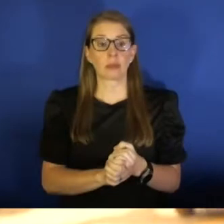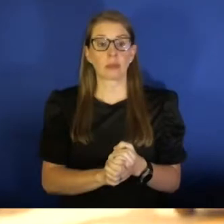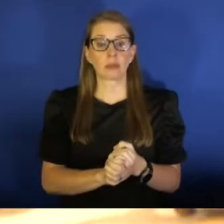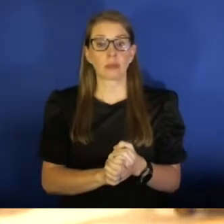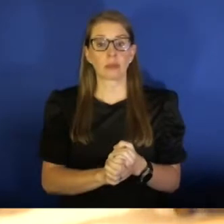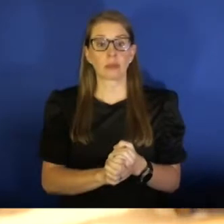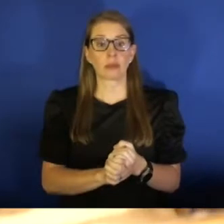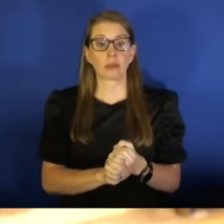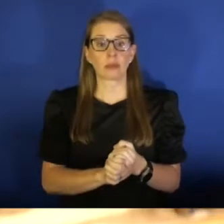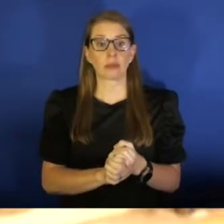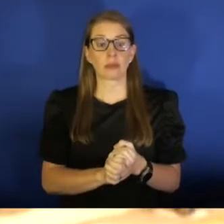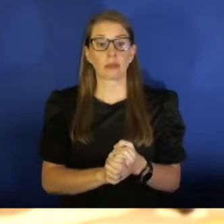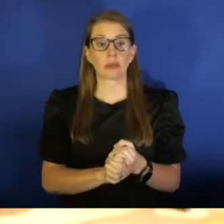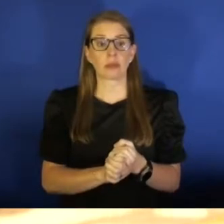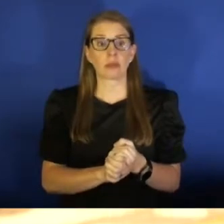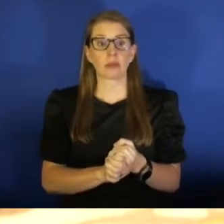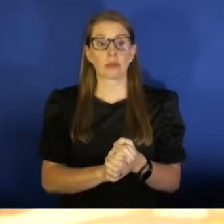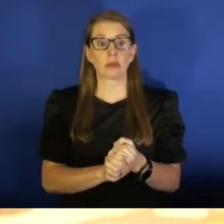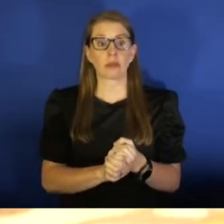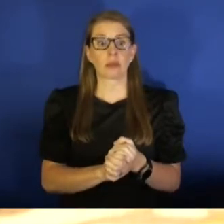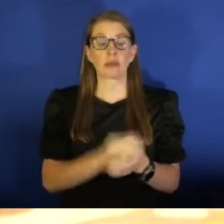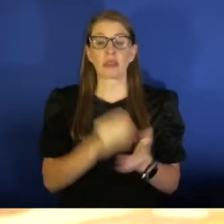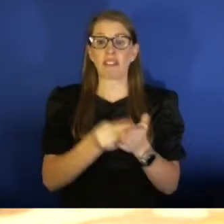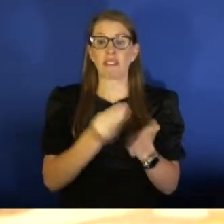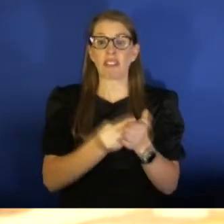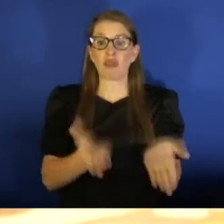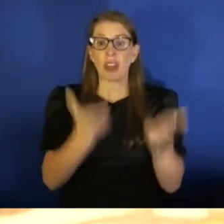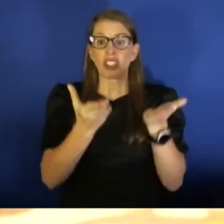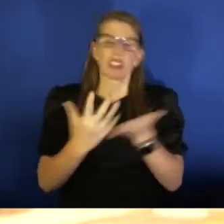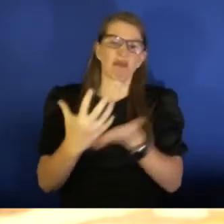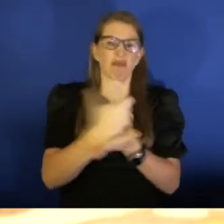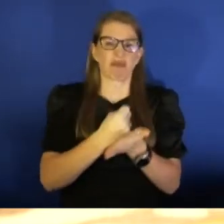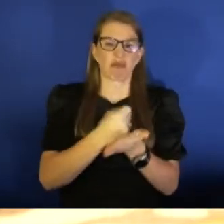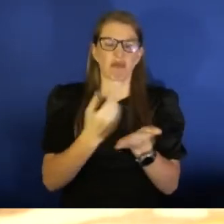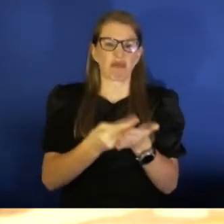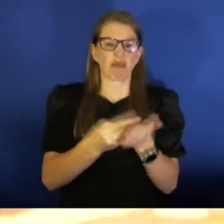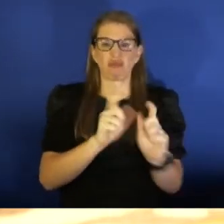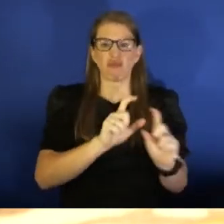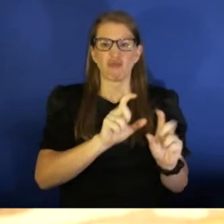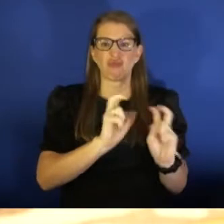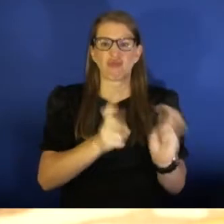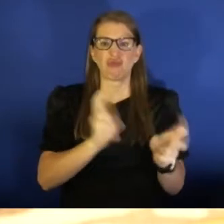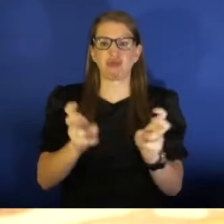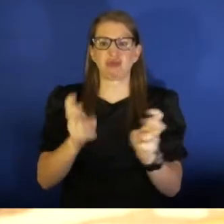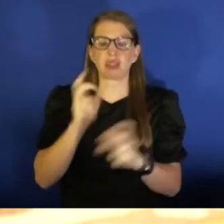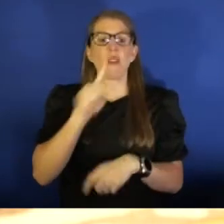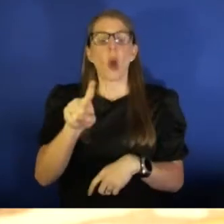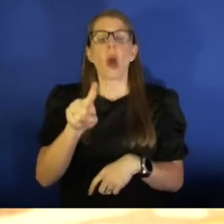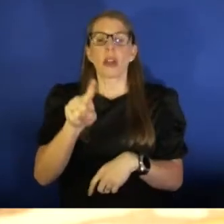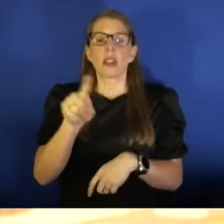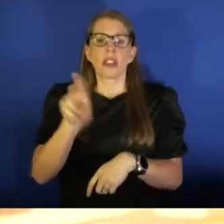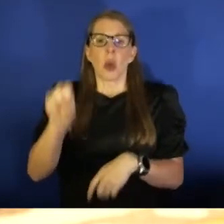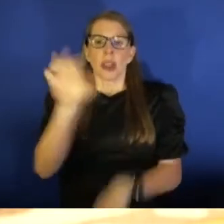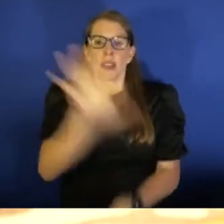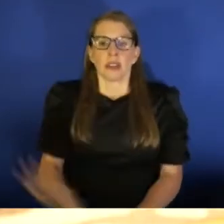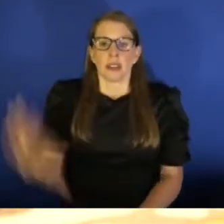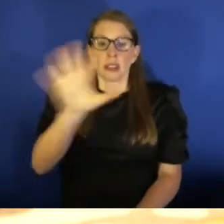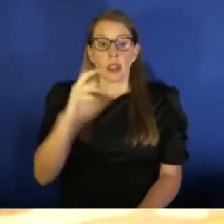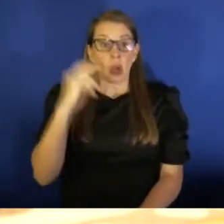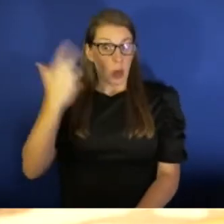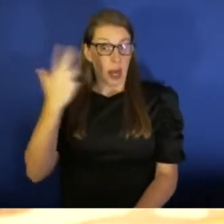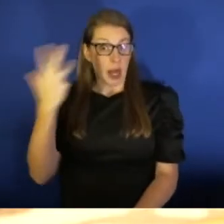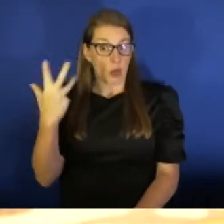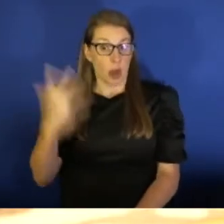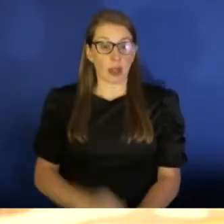the fundraisers for cancer centers across the country. And what they realized is that in many cases